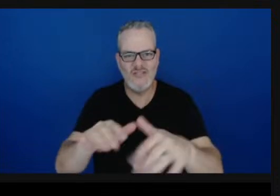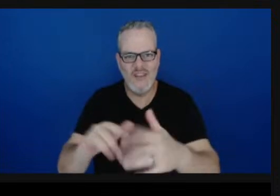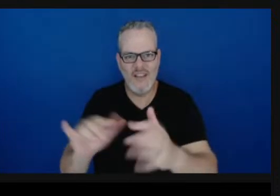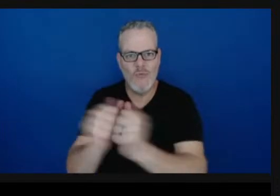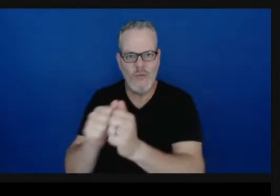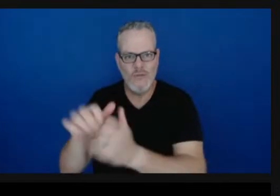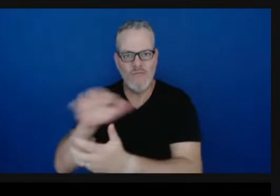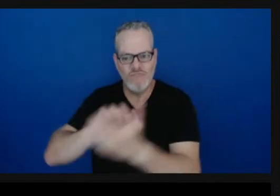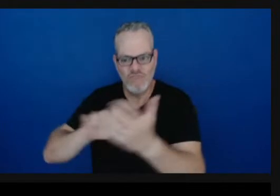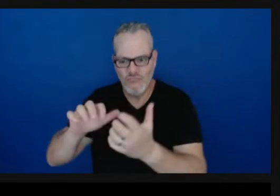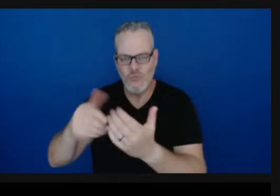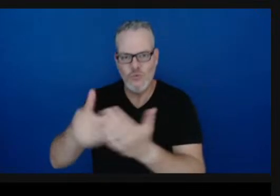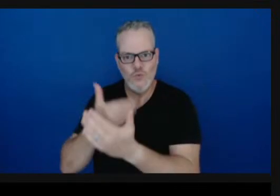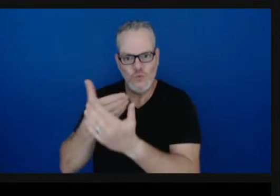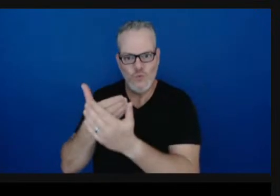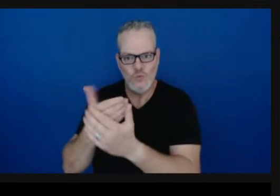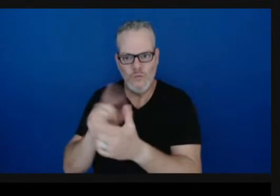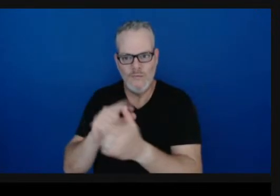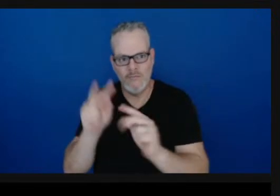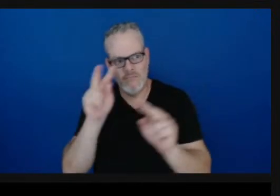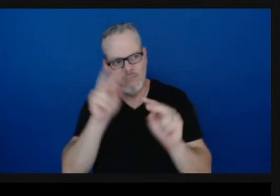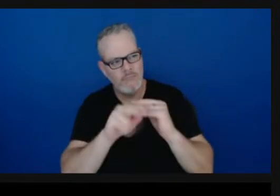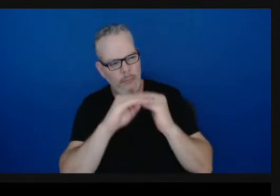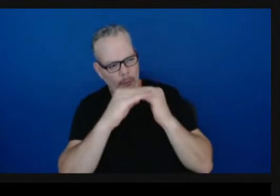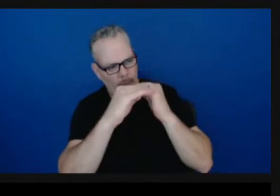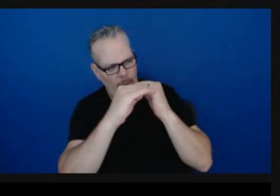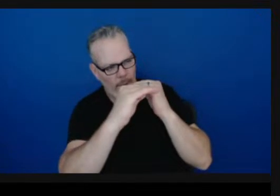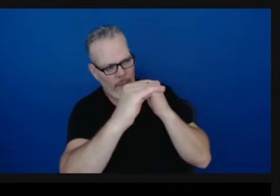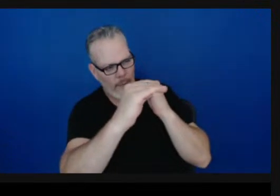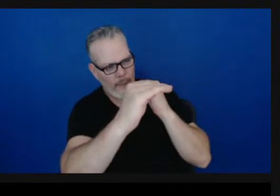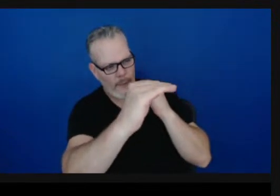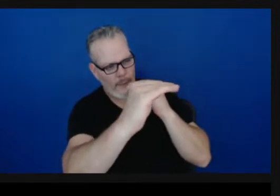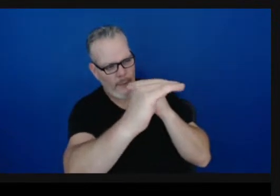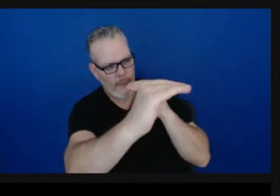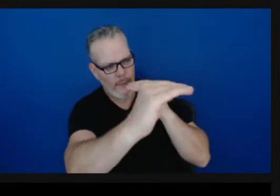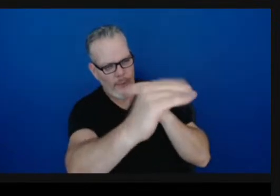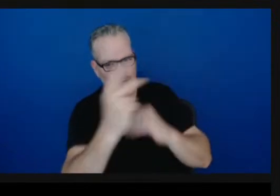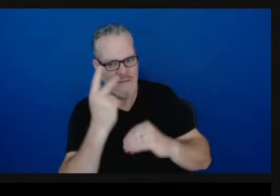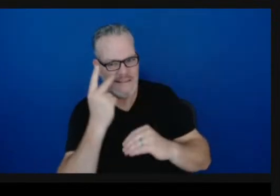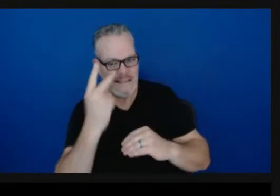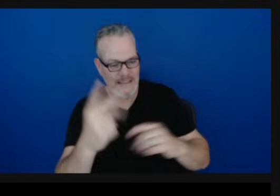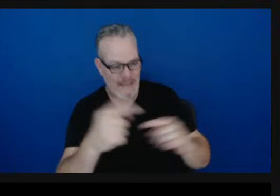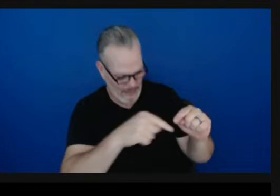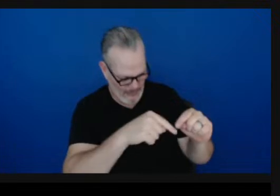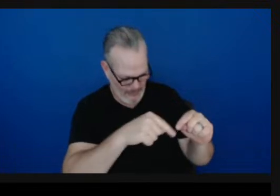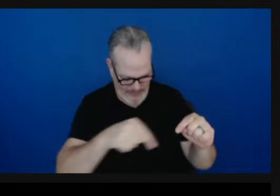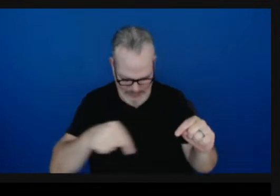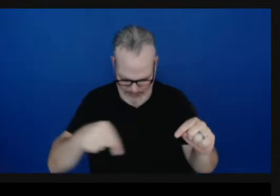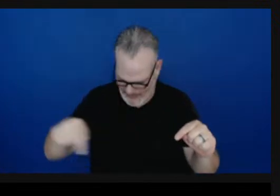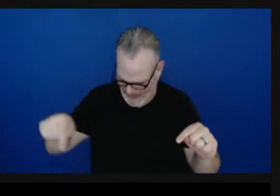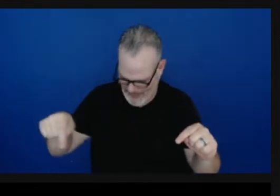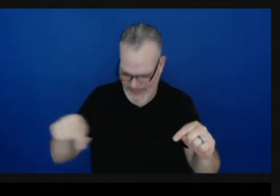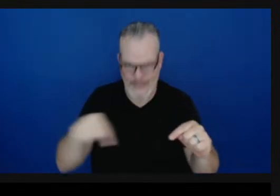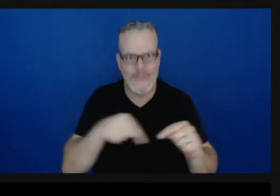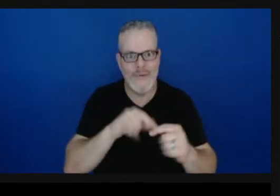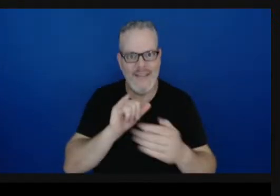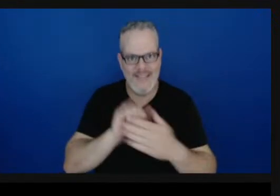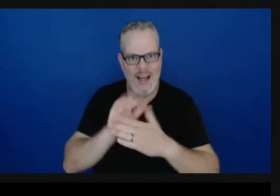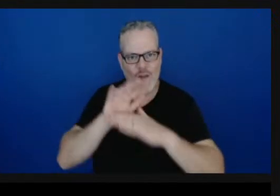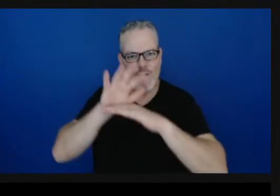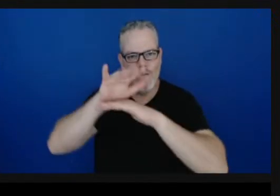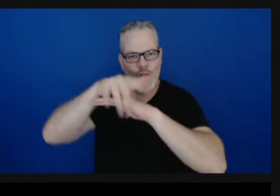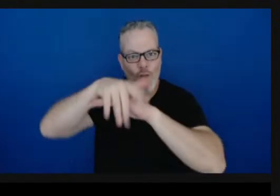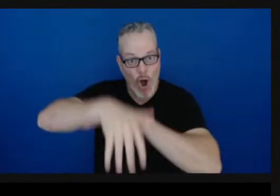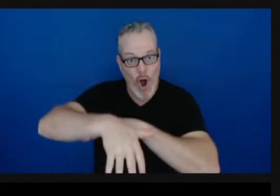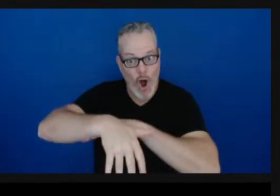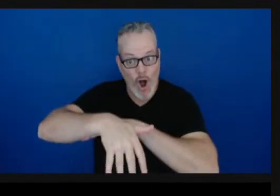And there a view across. There's that margin coming across here, but the back wall where the falls had come across.